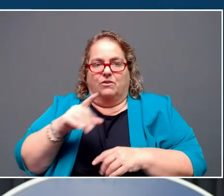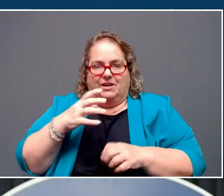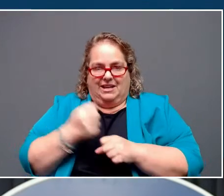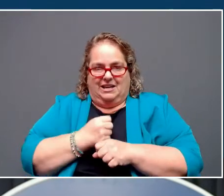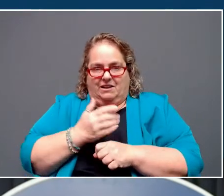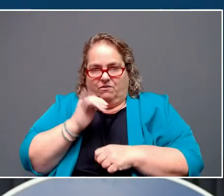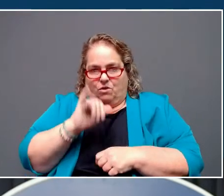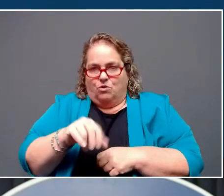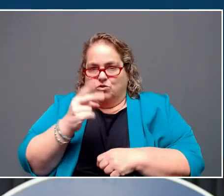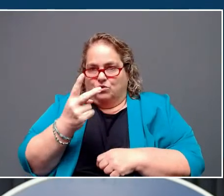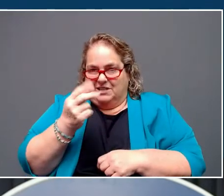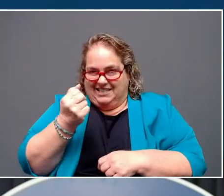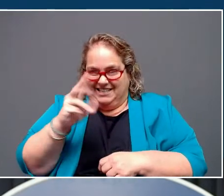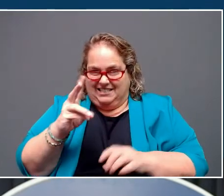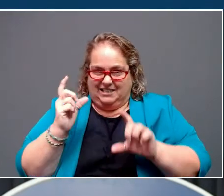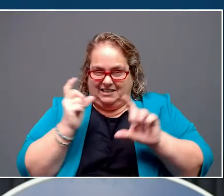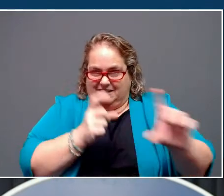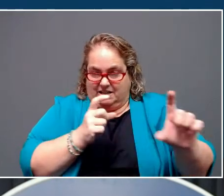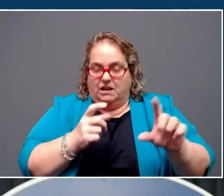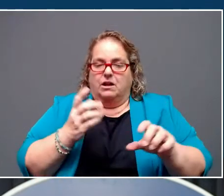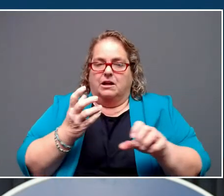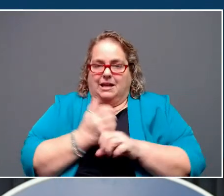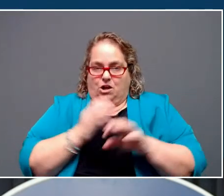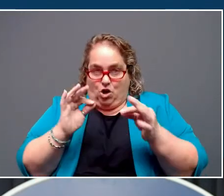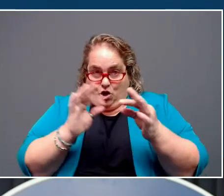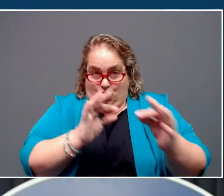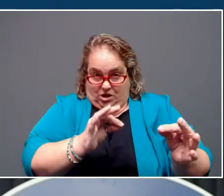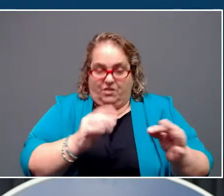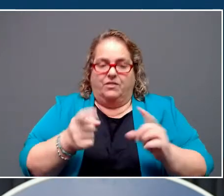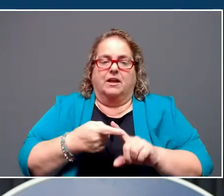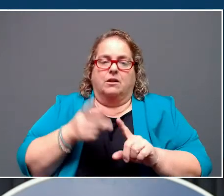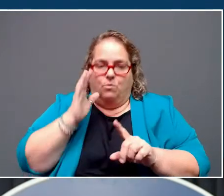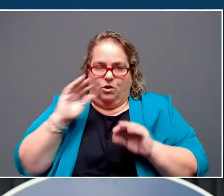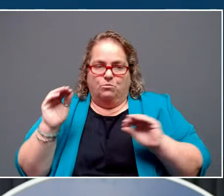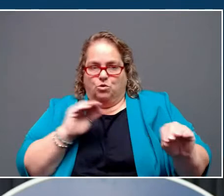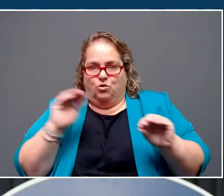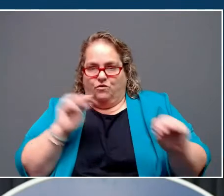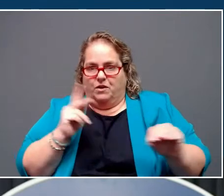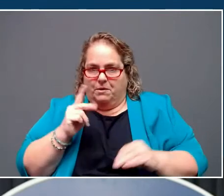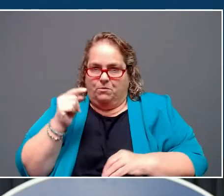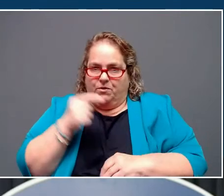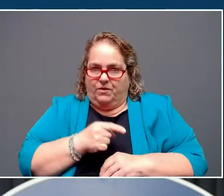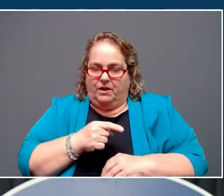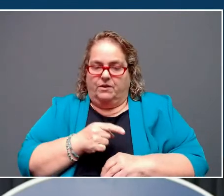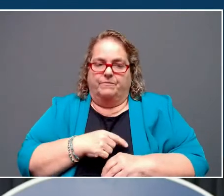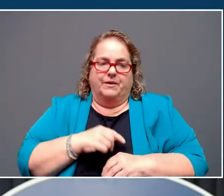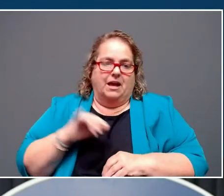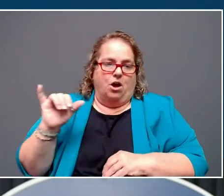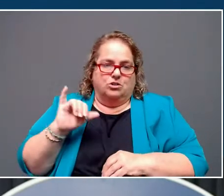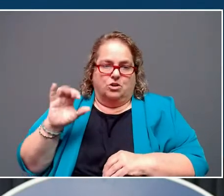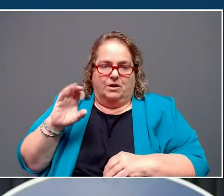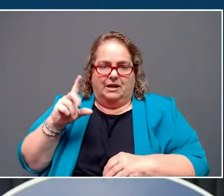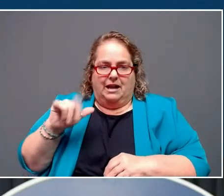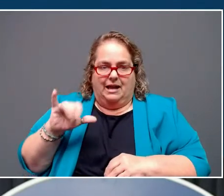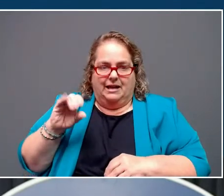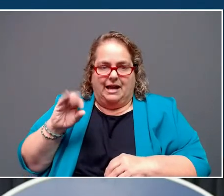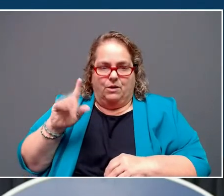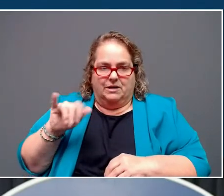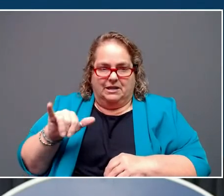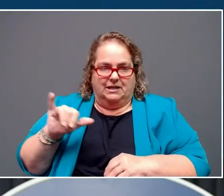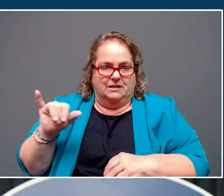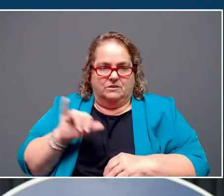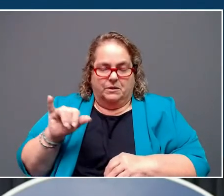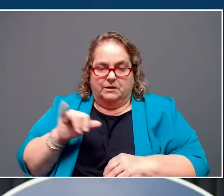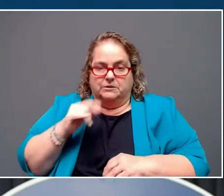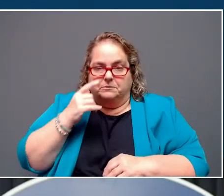they can ultimately be occupied as well. And now also in Clay County as well.